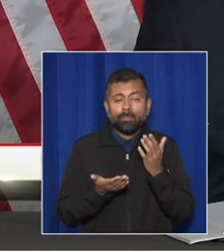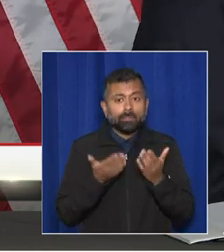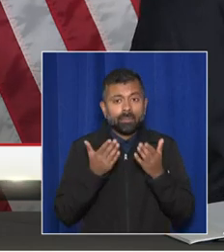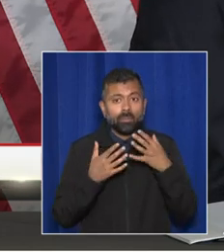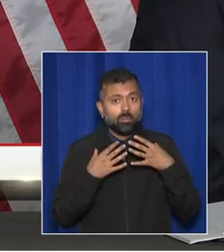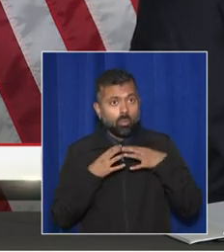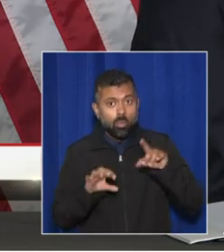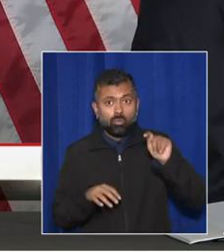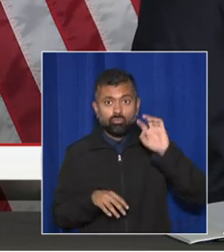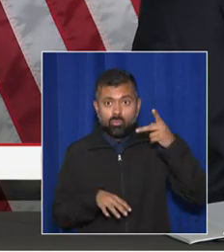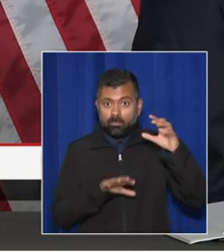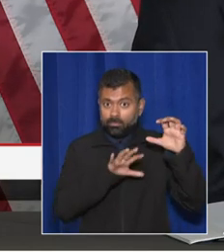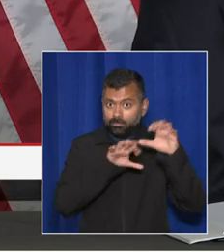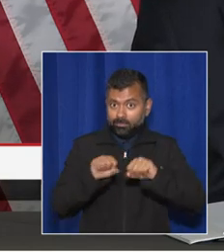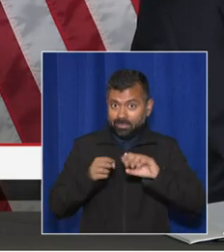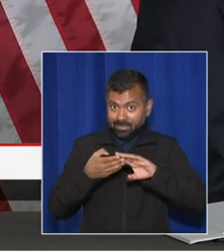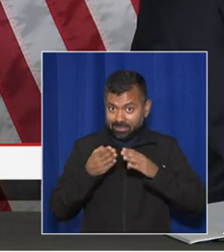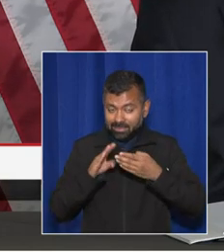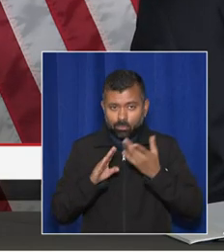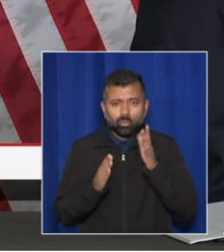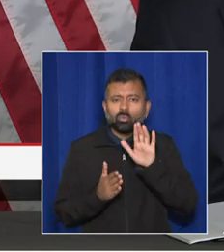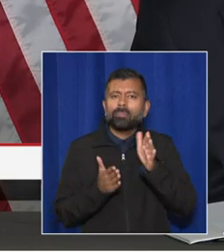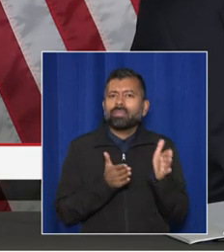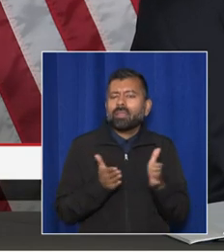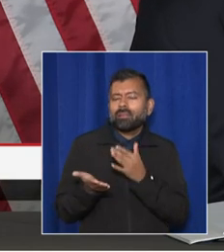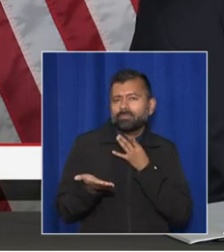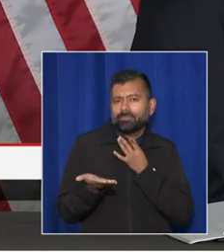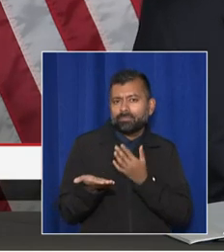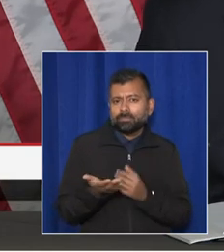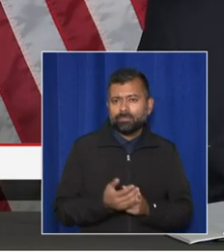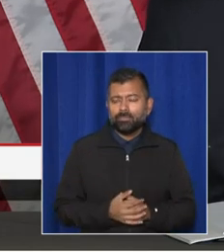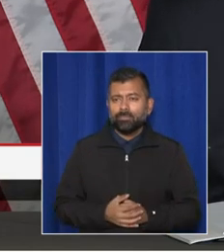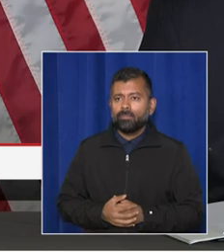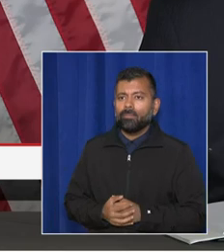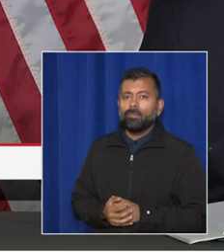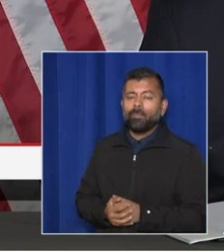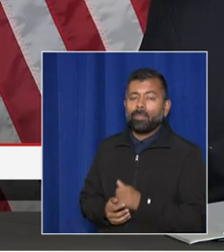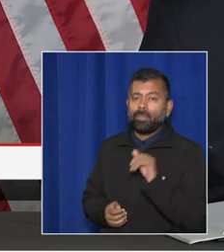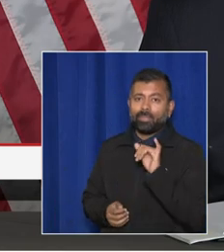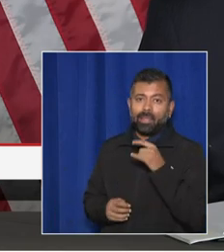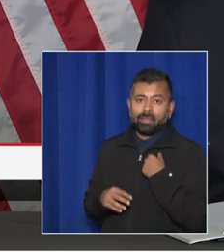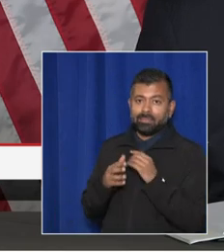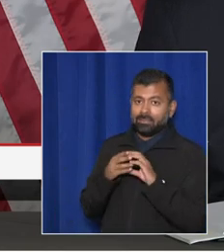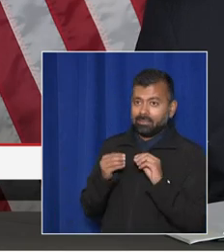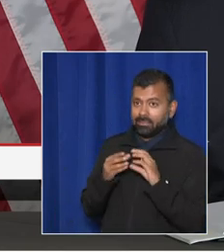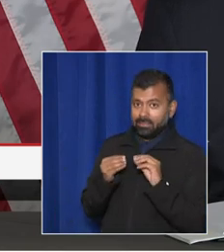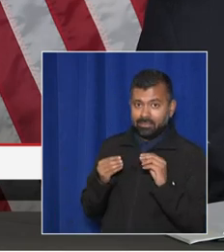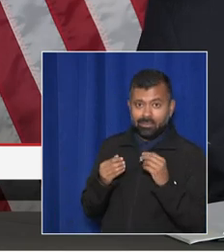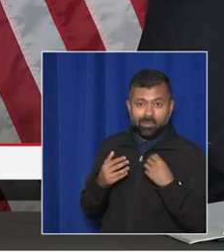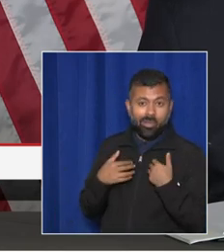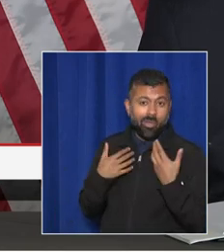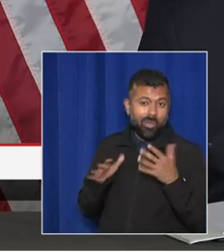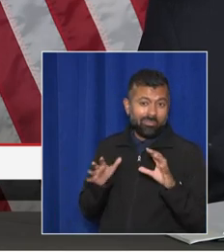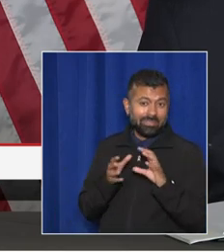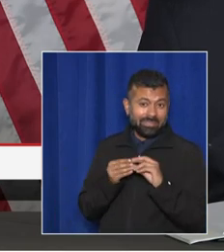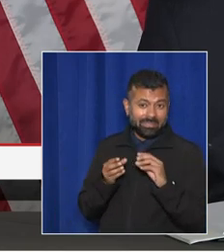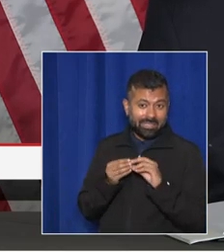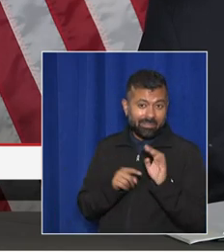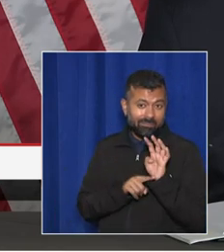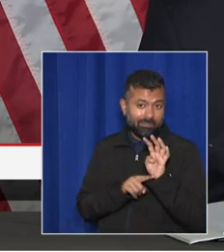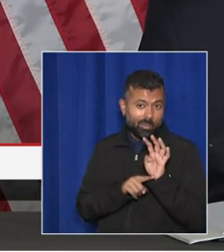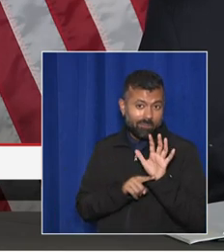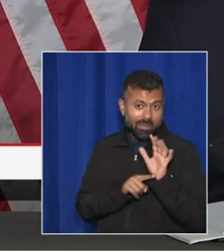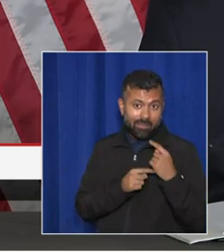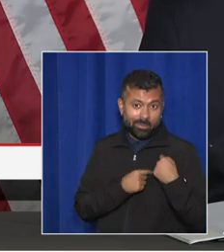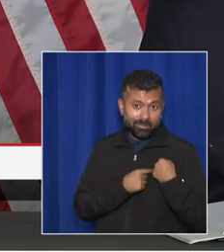Like I said in my statement, and like I've said for the last 45 minutes, we have bigger fish